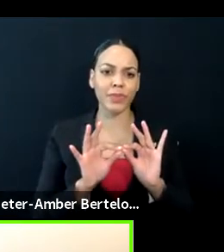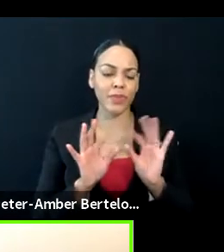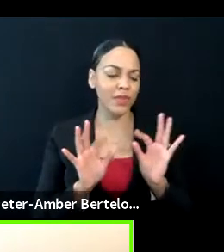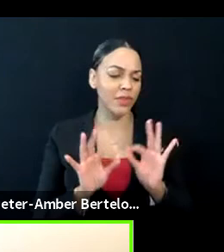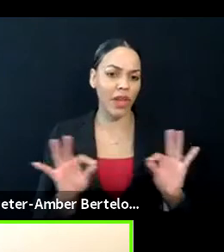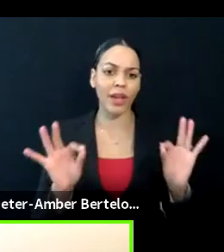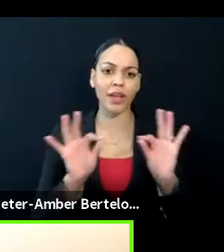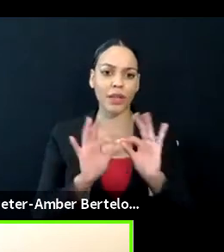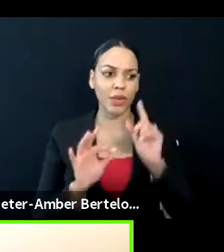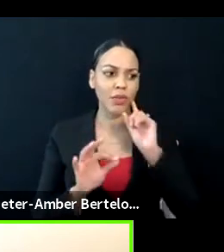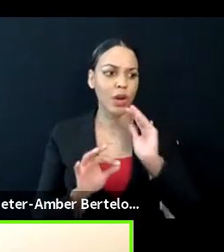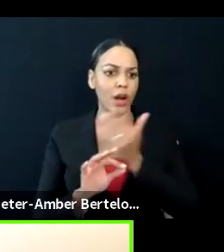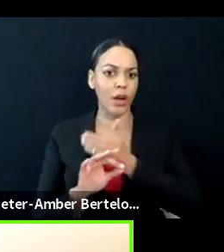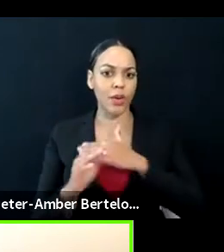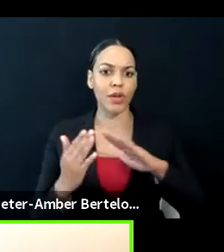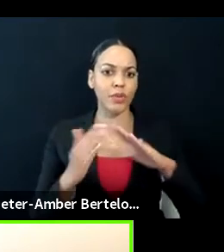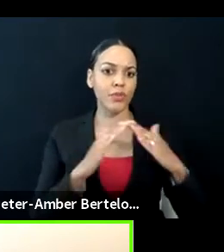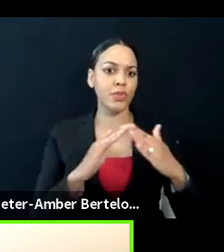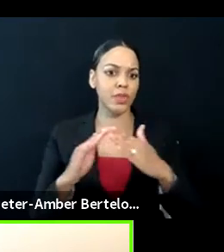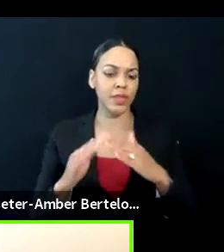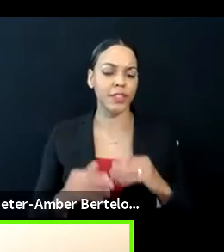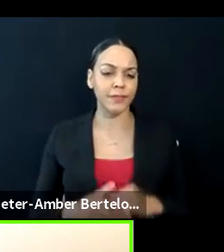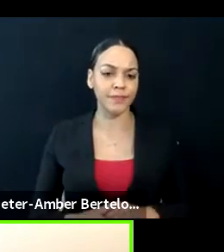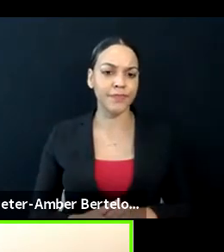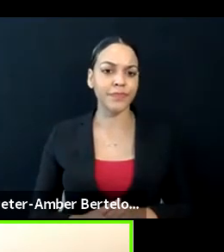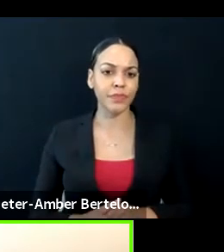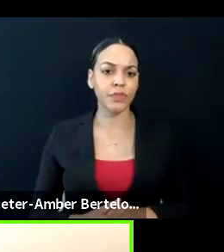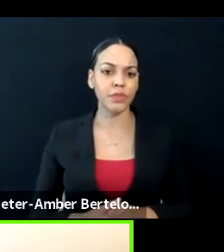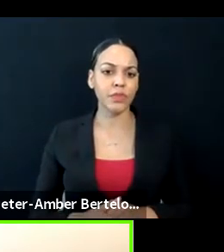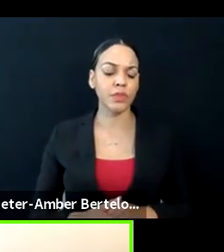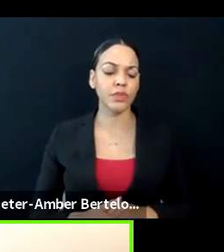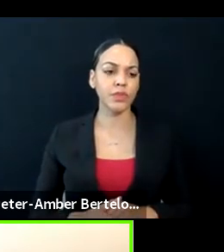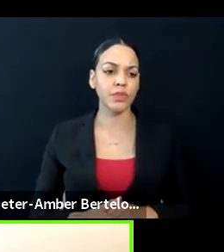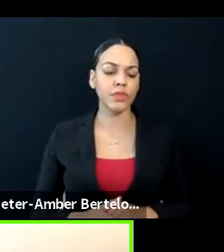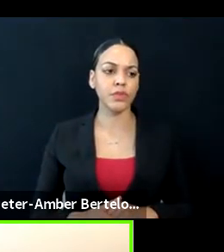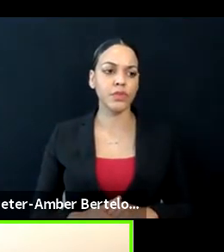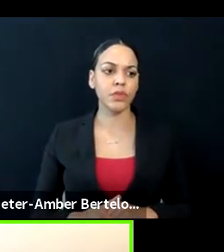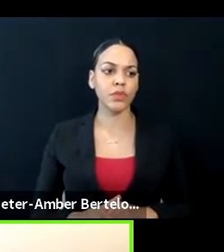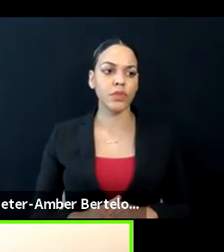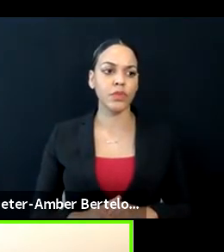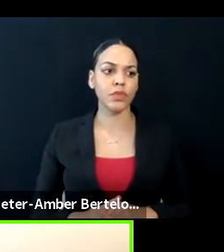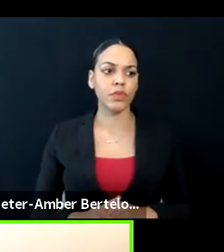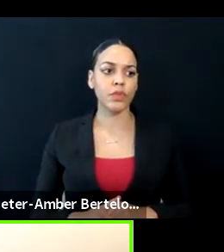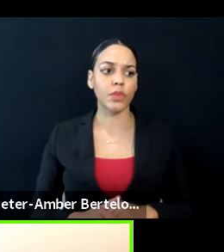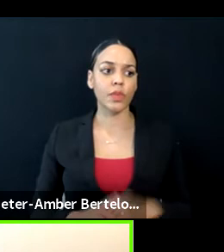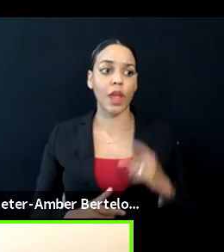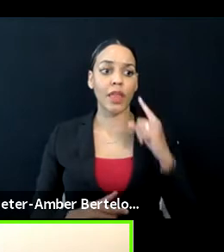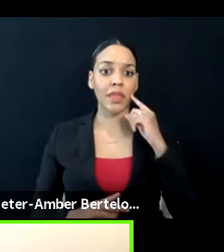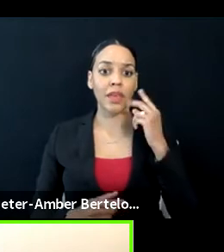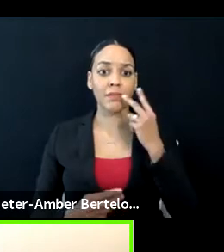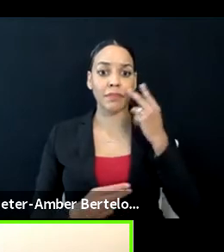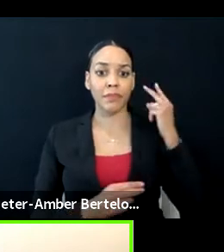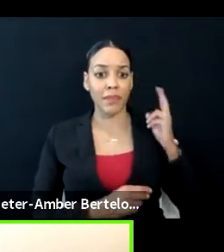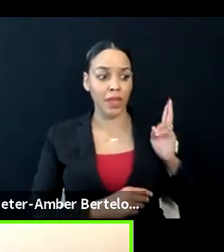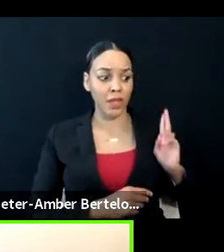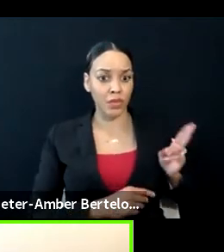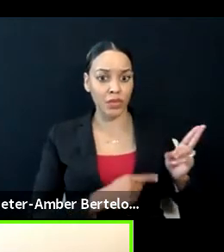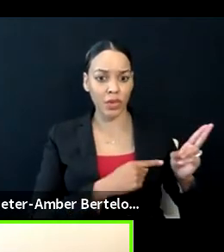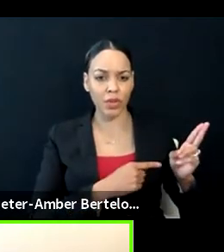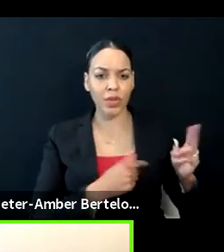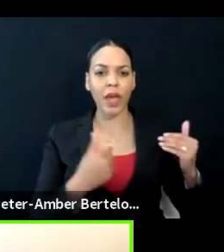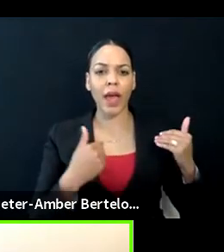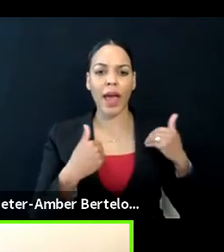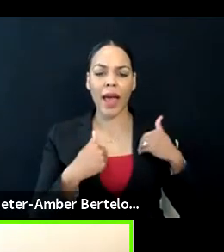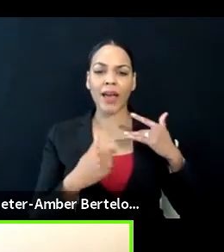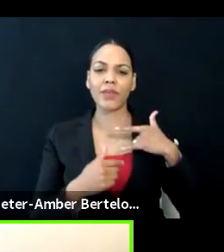know, our communities. And so I think, historically, like there was a sense of shame around slavery that I